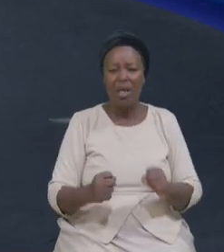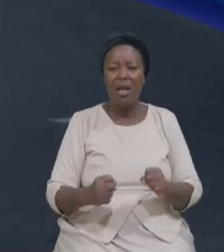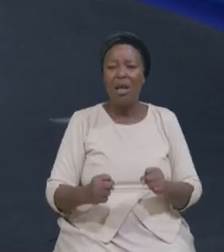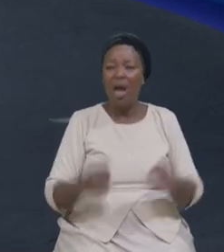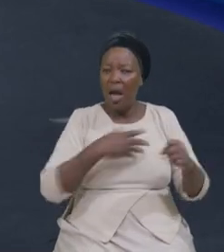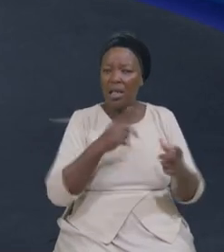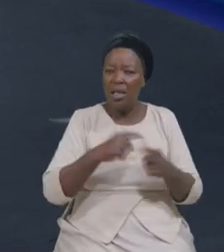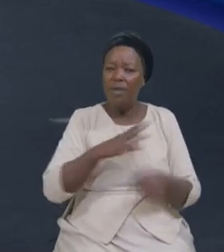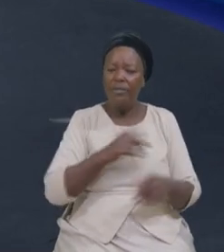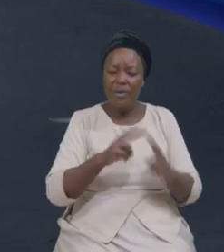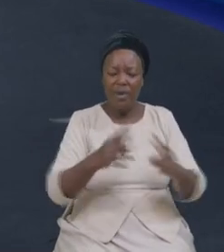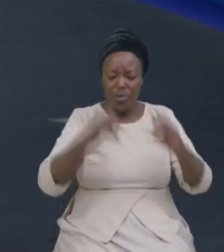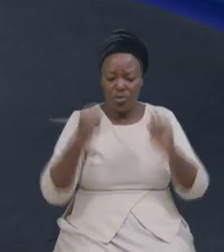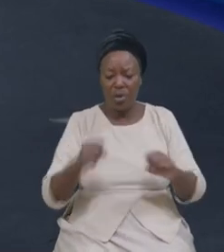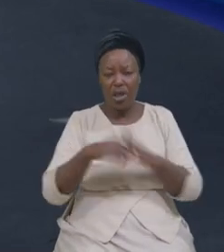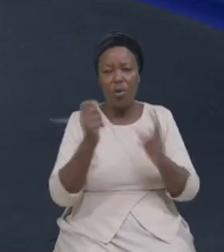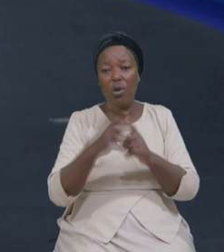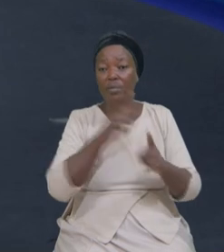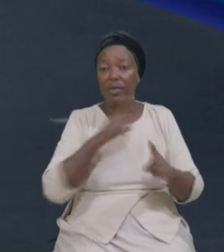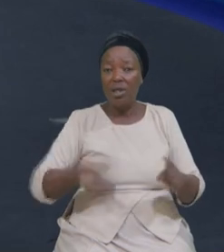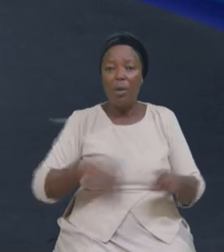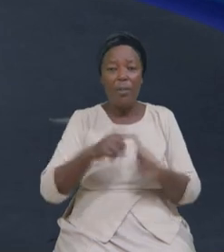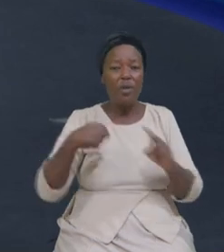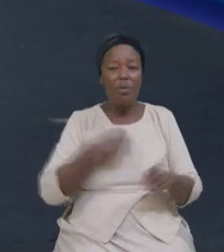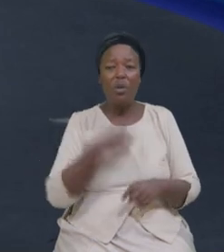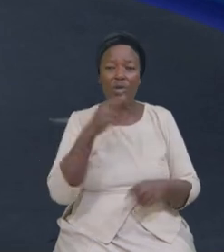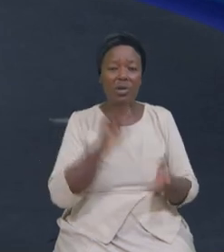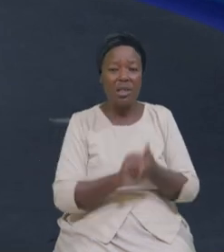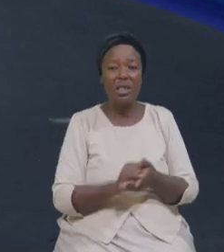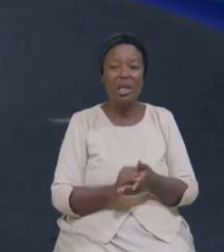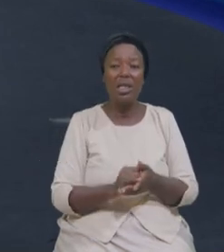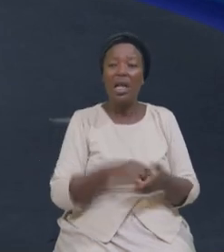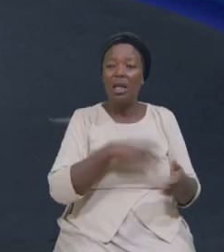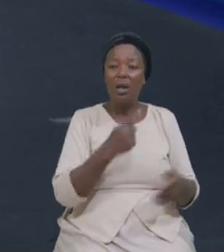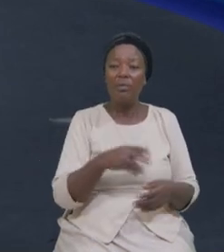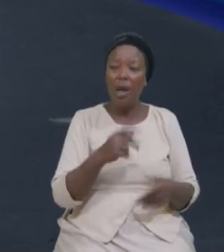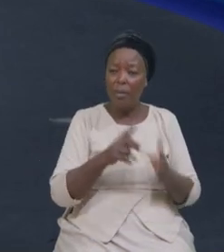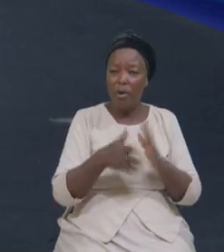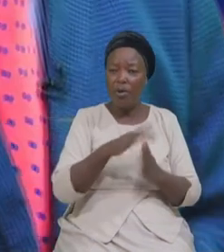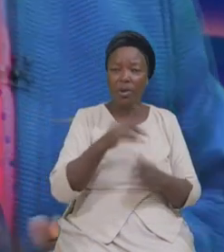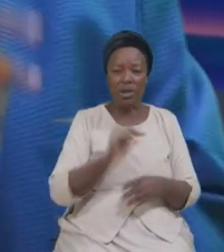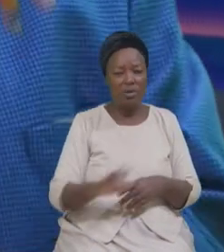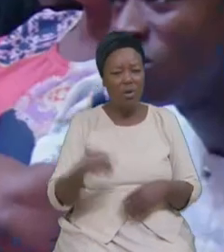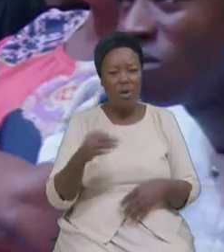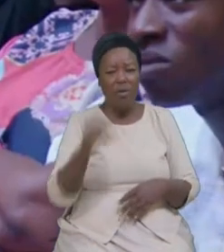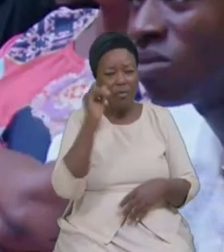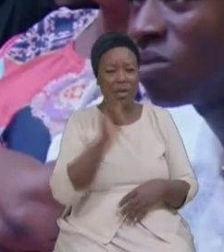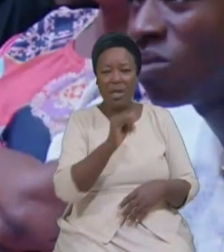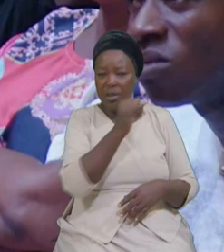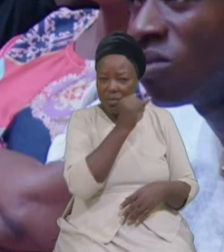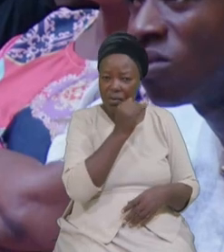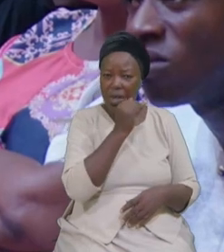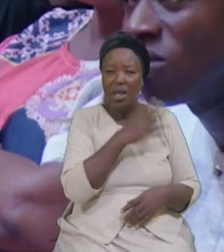life bring staggering unto them. But we're told, Abraham, and we are the children of Abraham by faith. It says